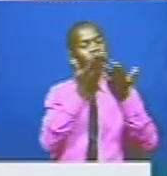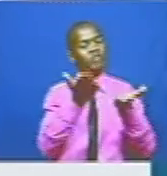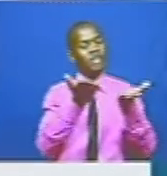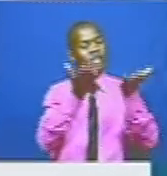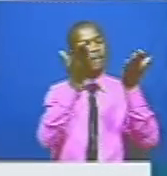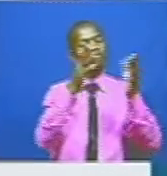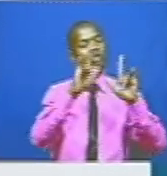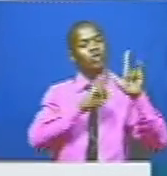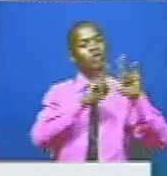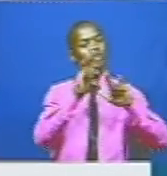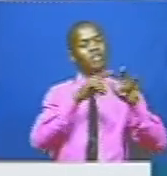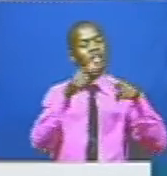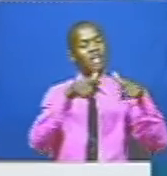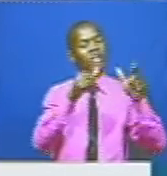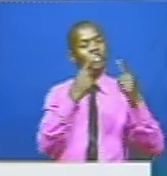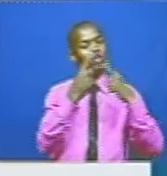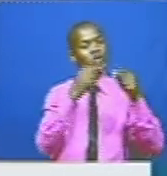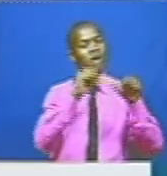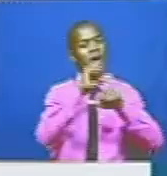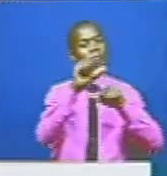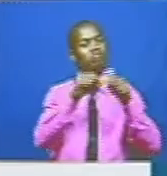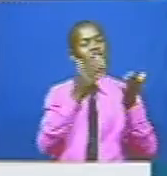talk about the increased flights of